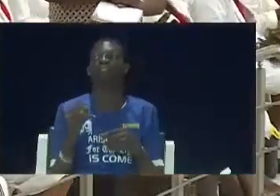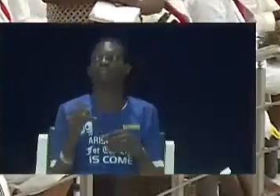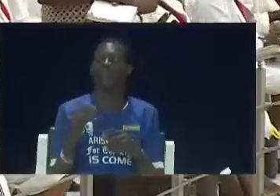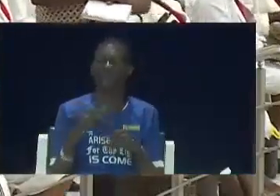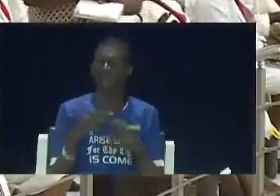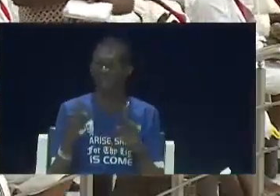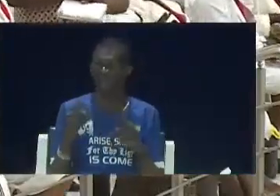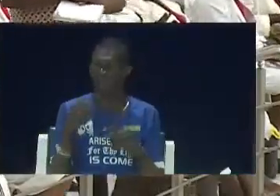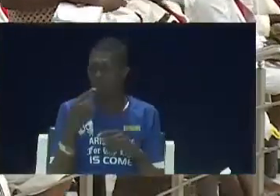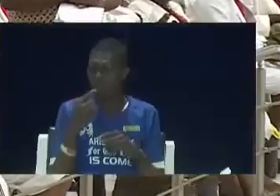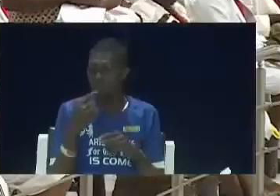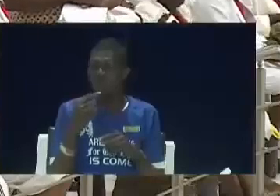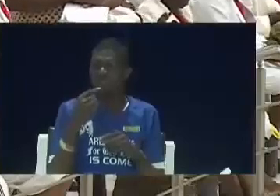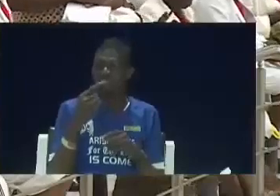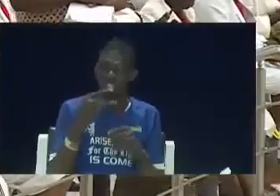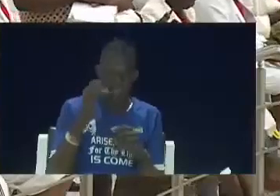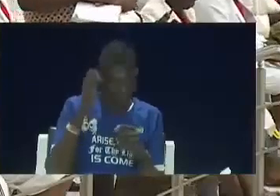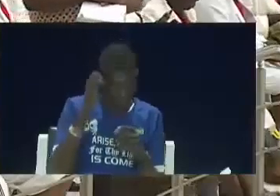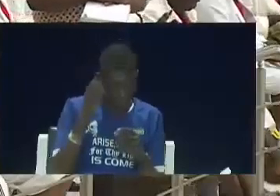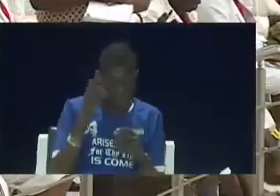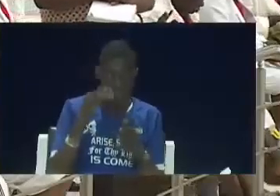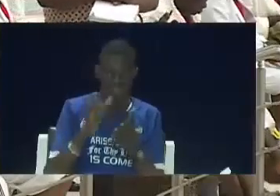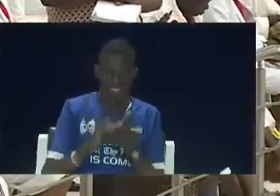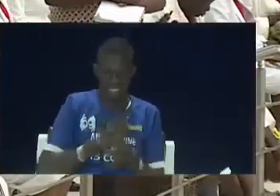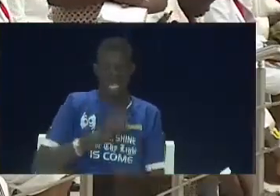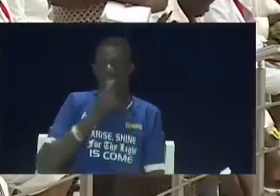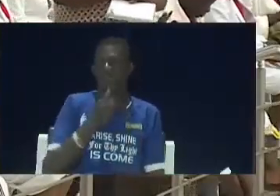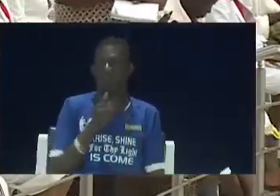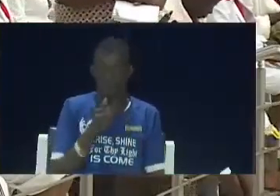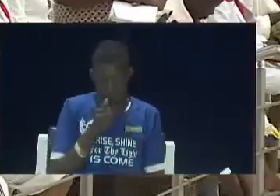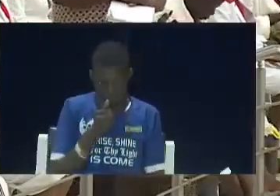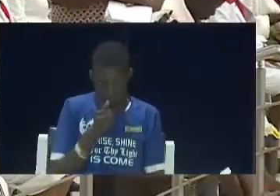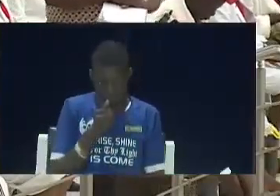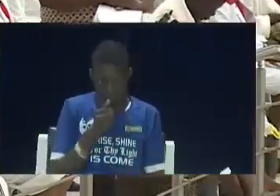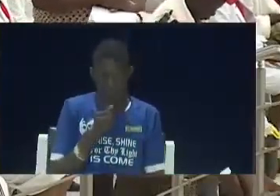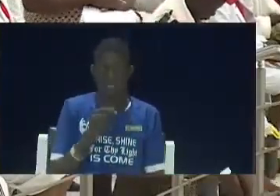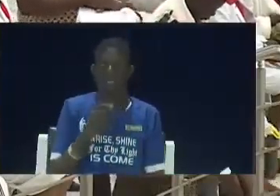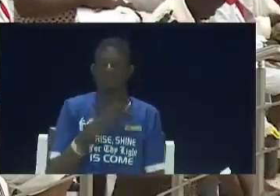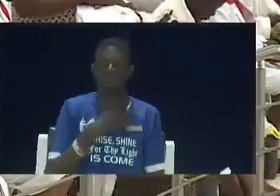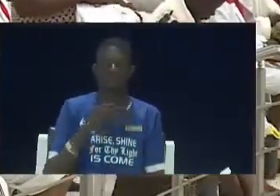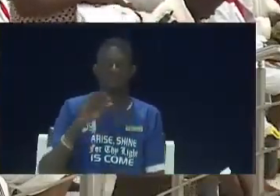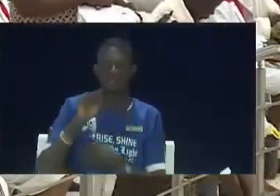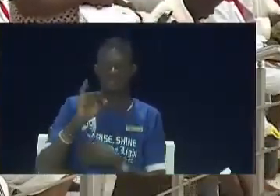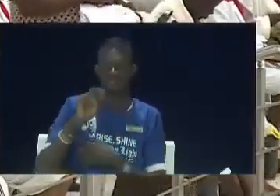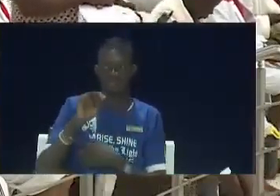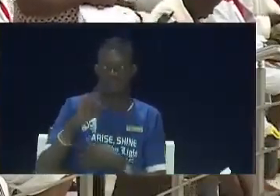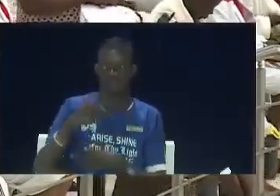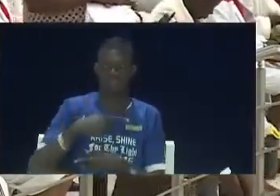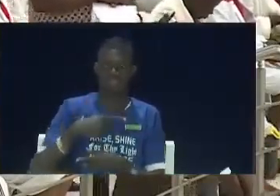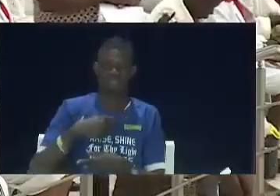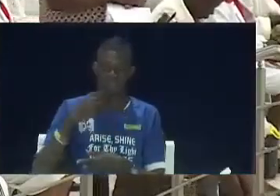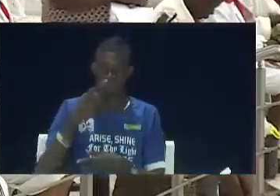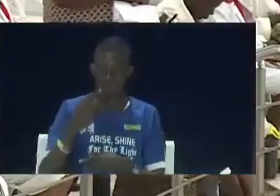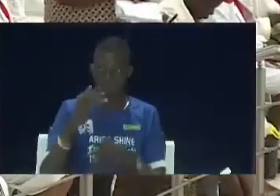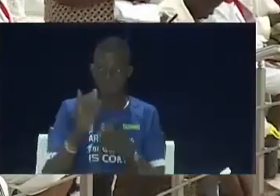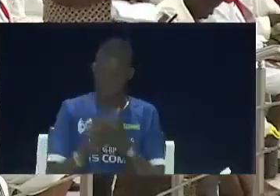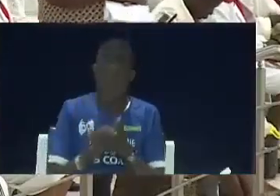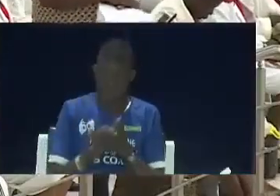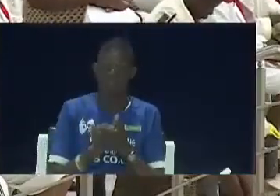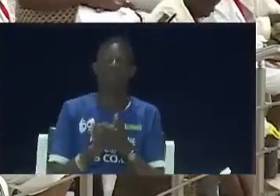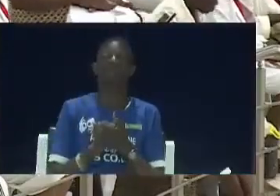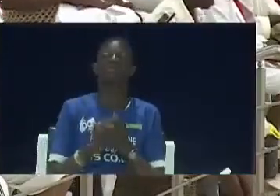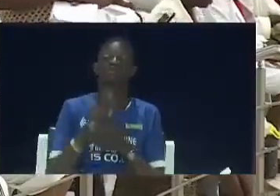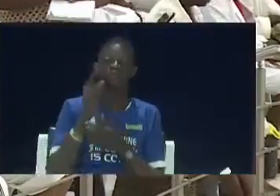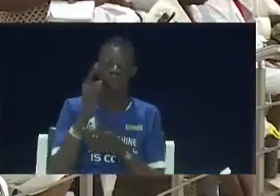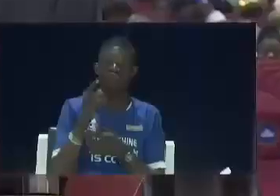but whom say ye that I am? And Simon Peter answered and said,